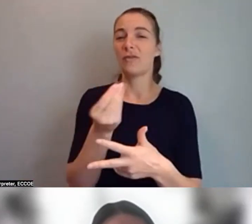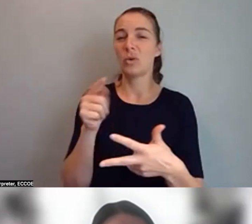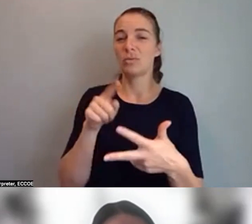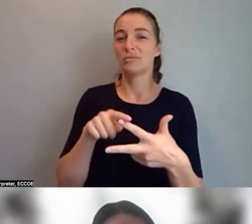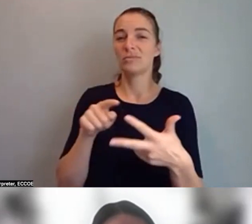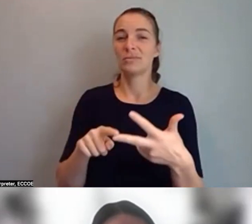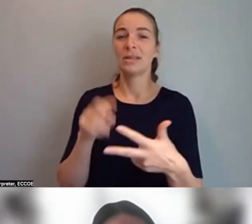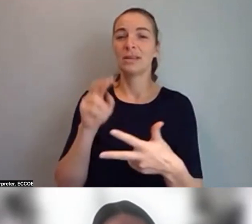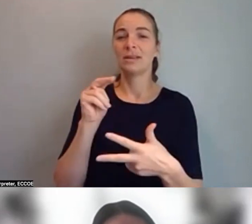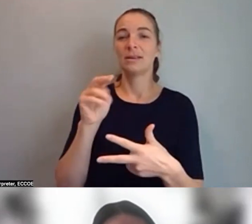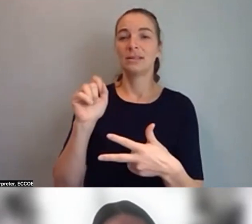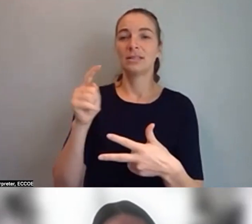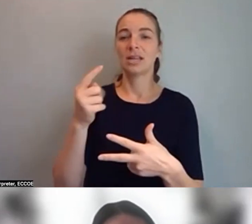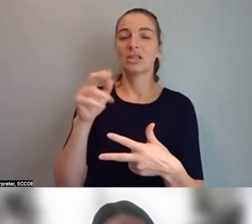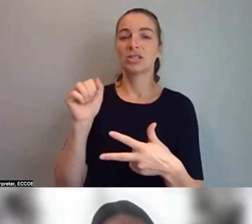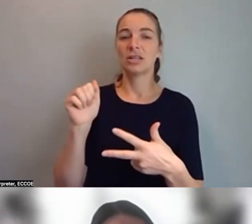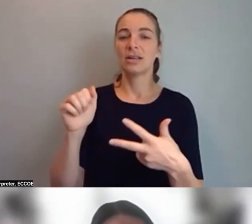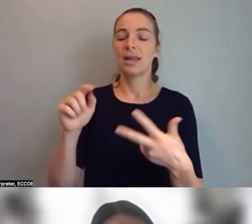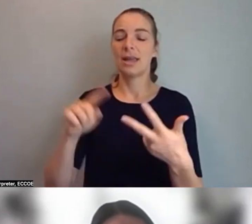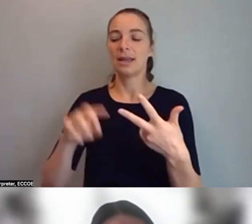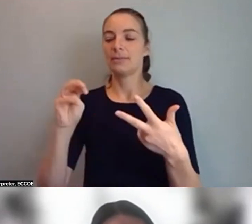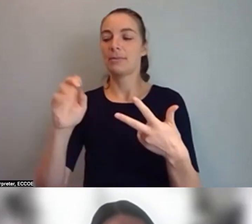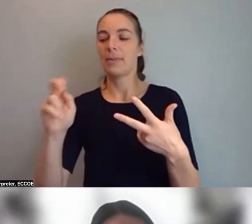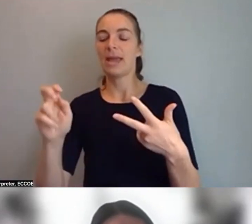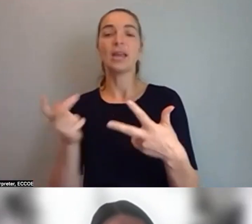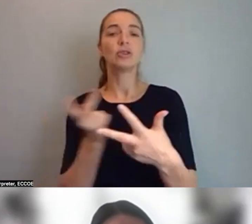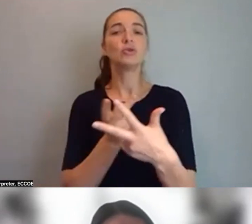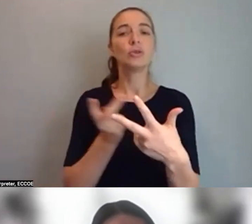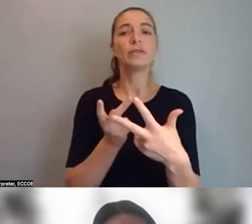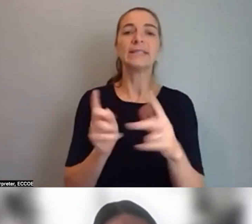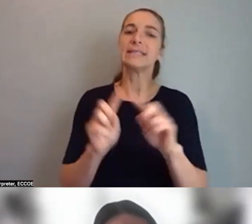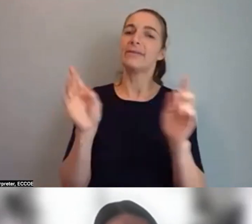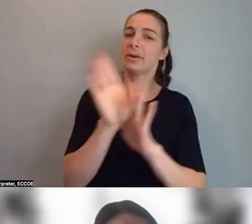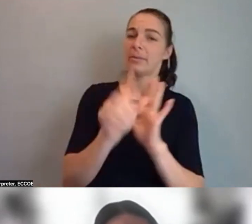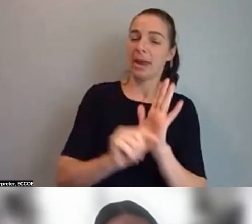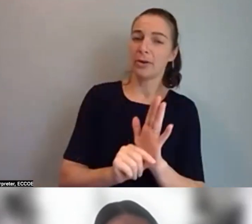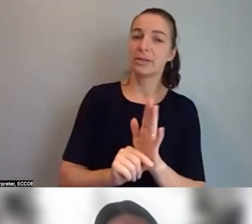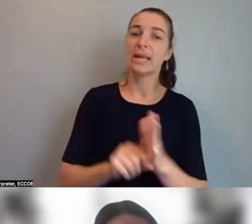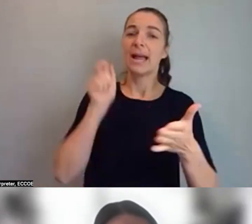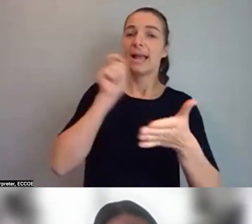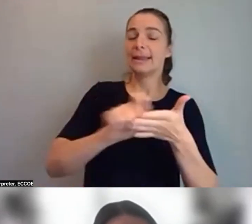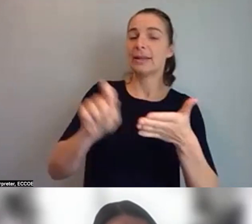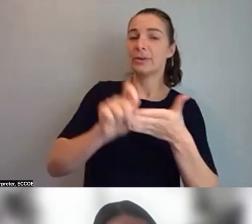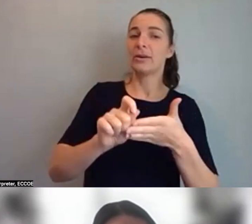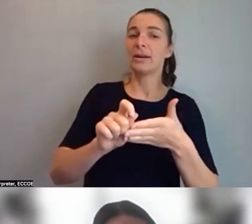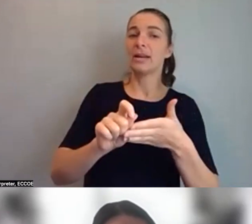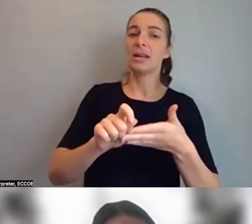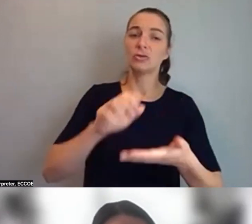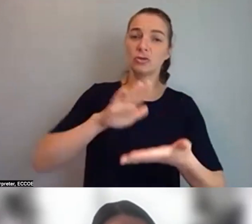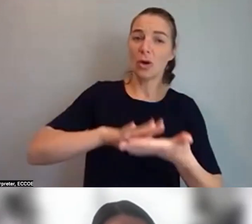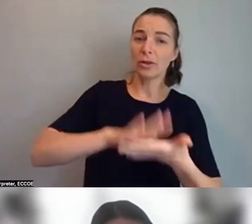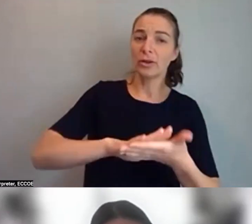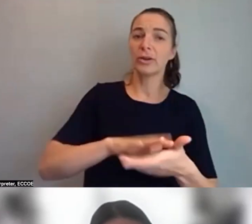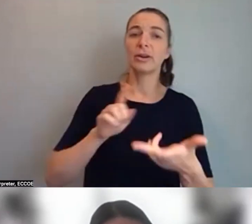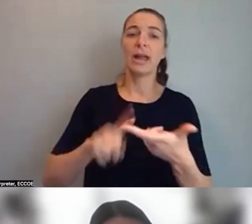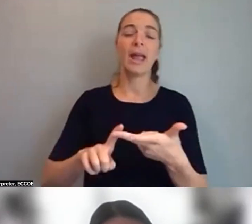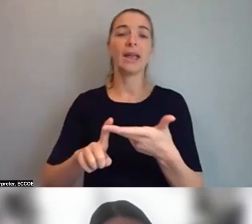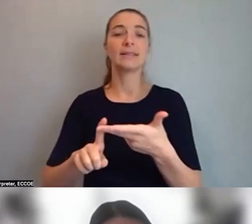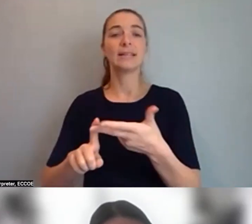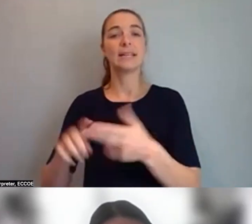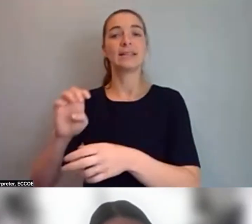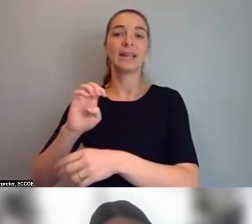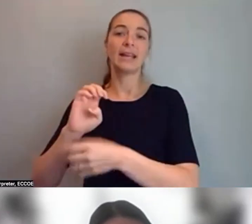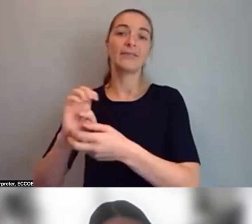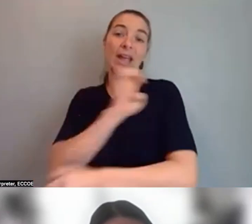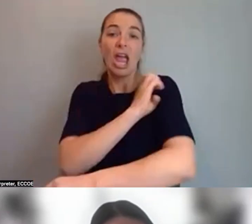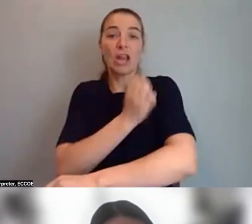scholar and an energy historian. And we did, it's called Energy Past and Futures. And it's actually not primarily about